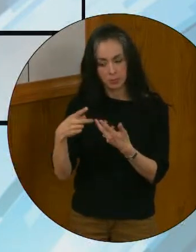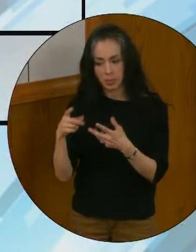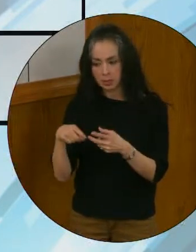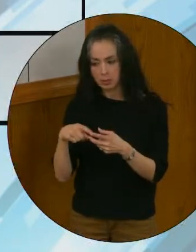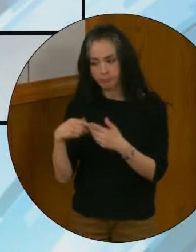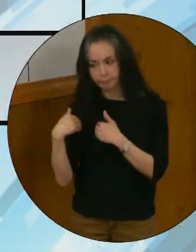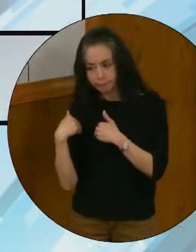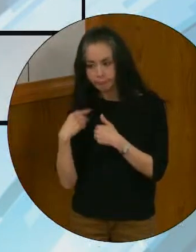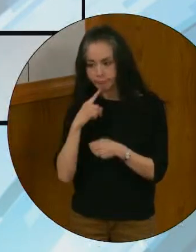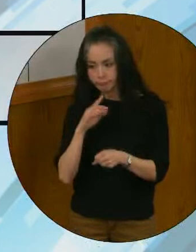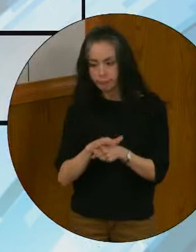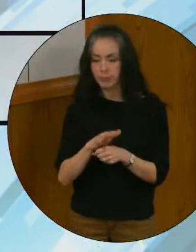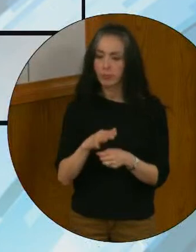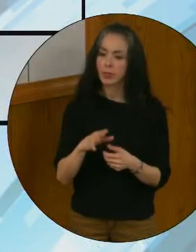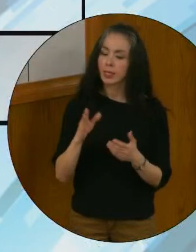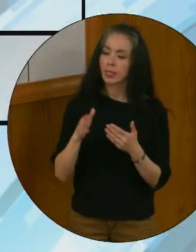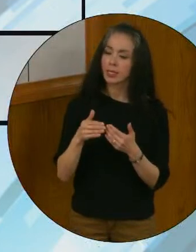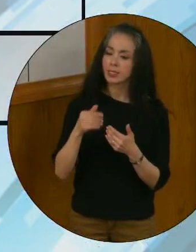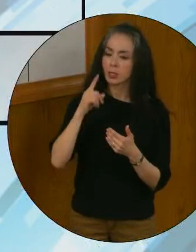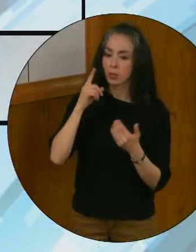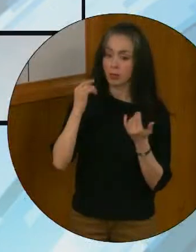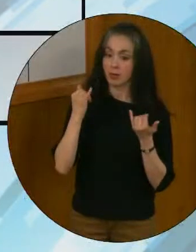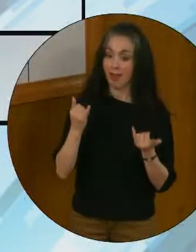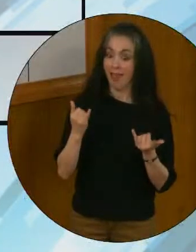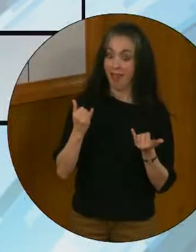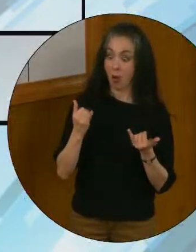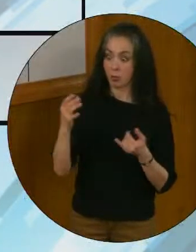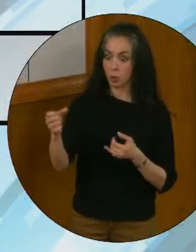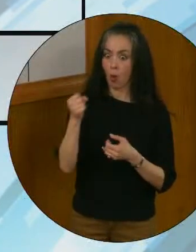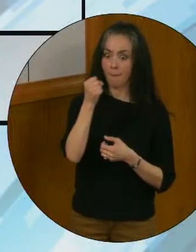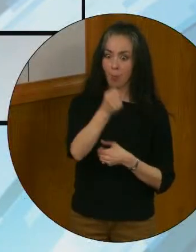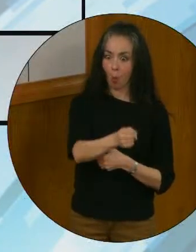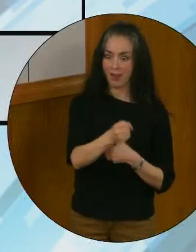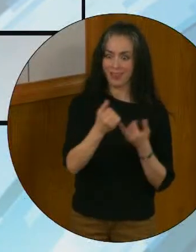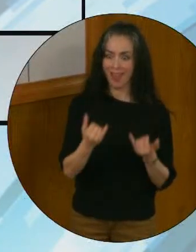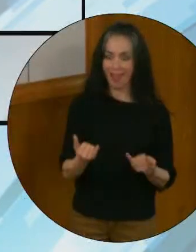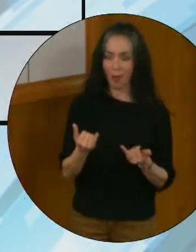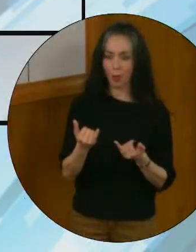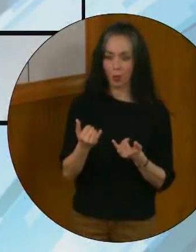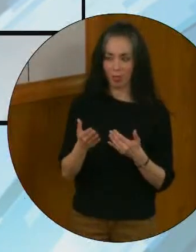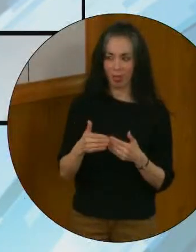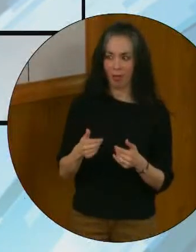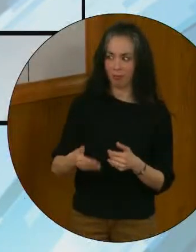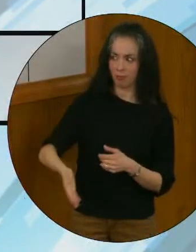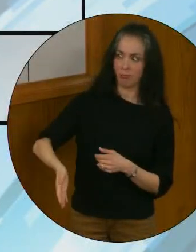now for me to appoint than it was when I first started as a trustee.